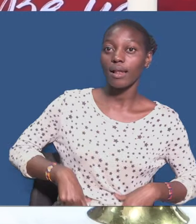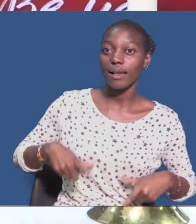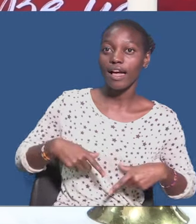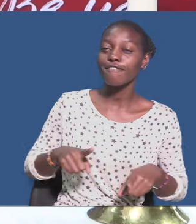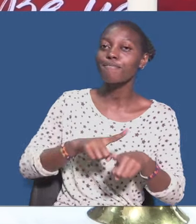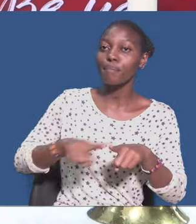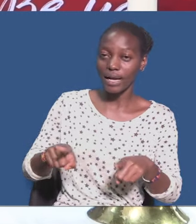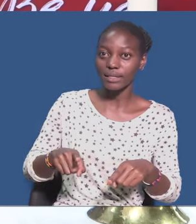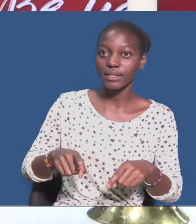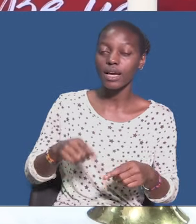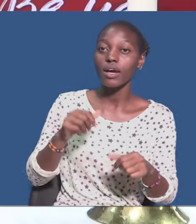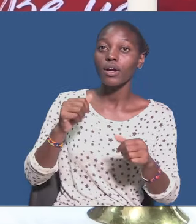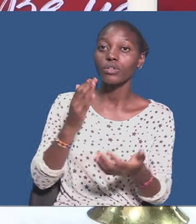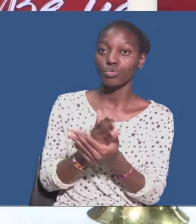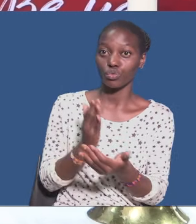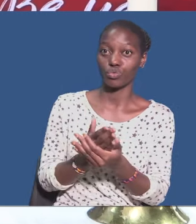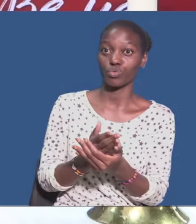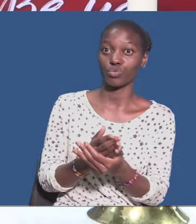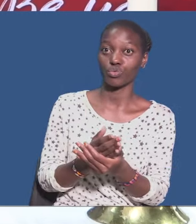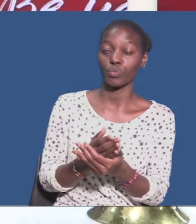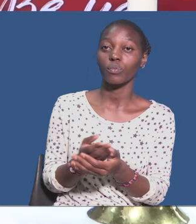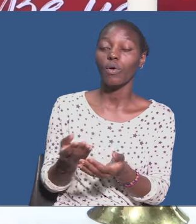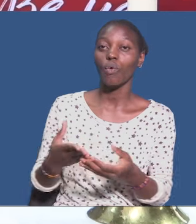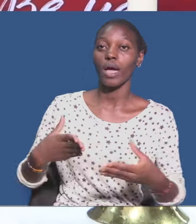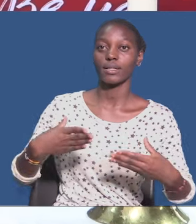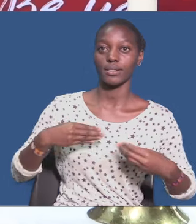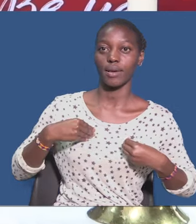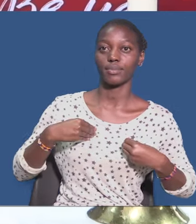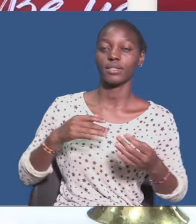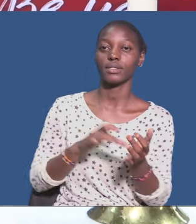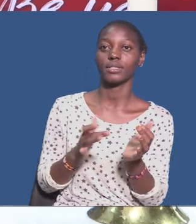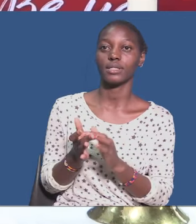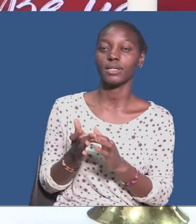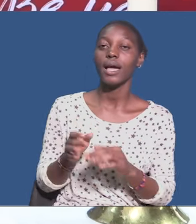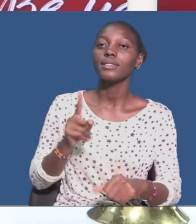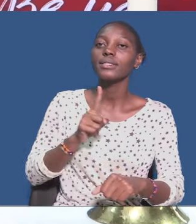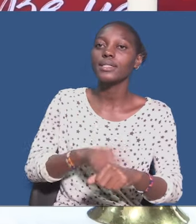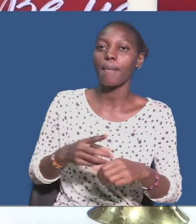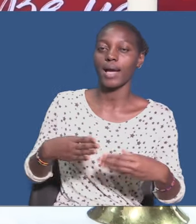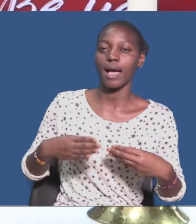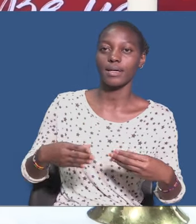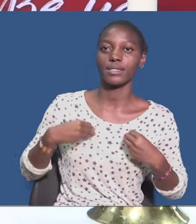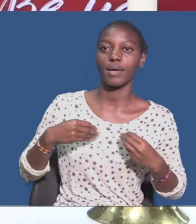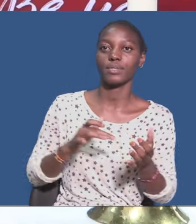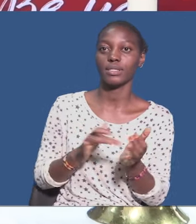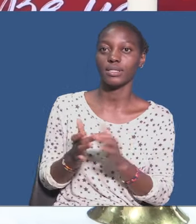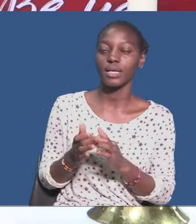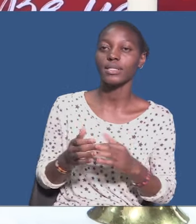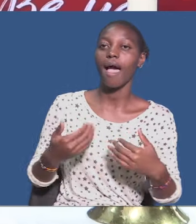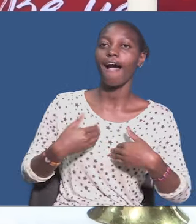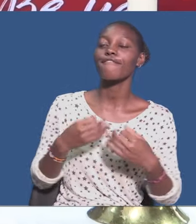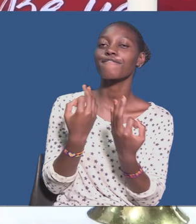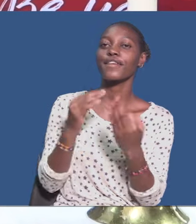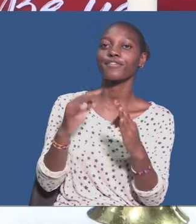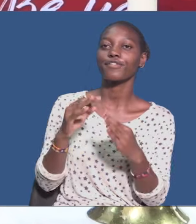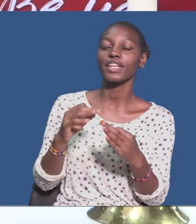him. We receive from him the free gift of salvation.